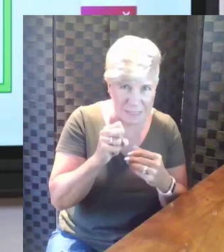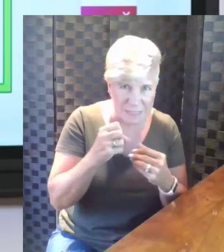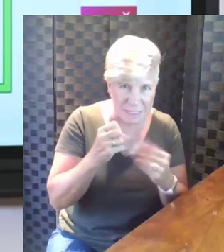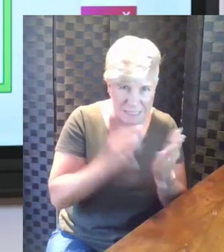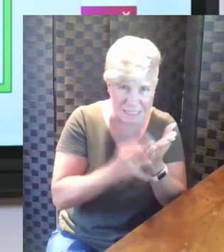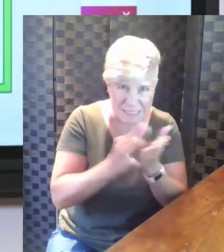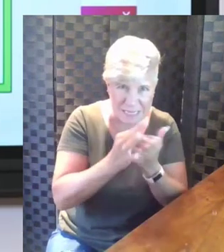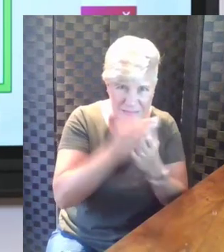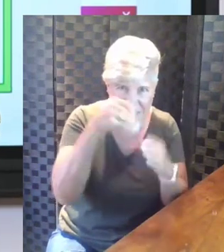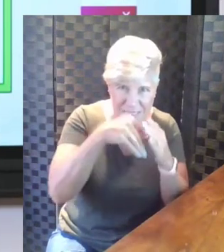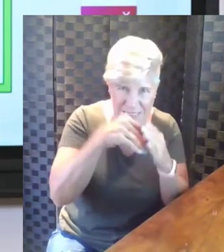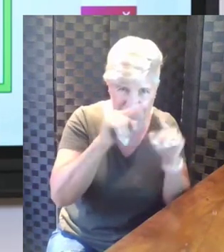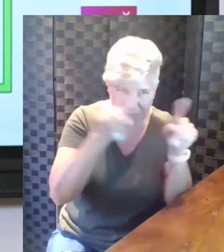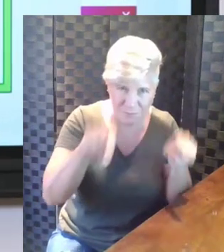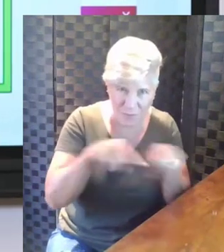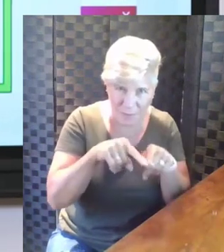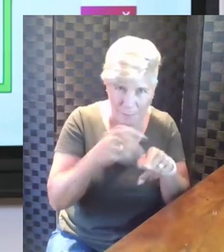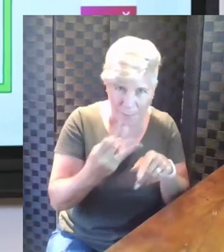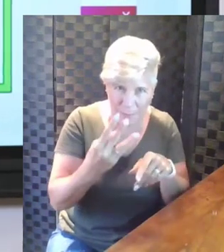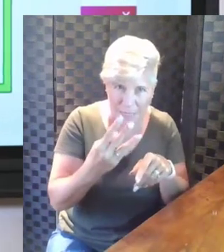little counters are inside that 10 frame?